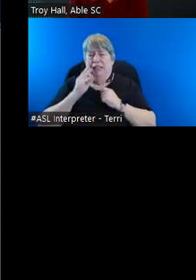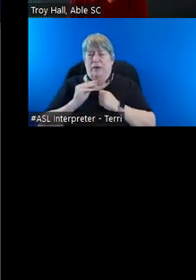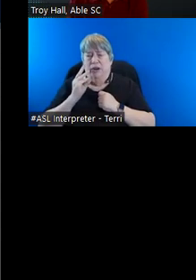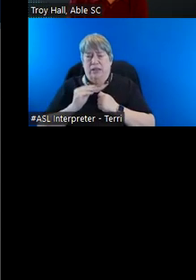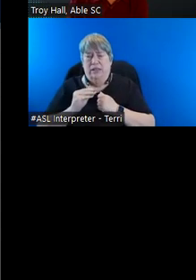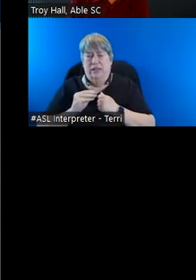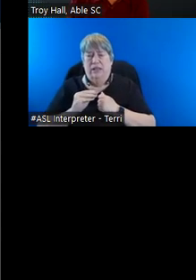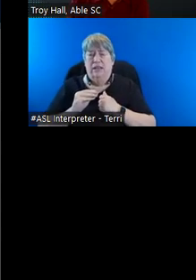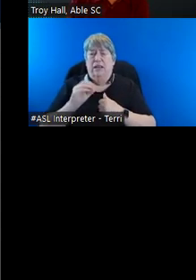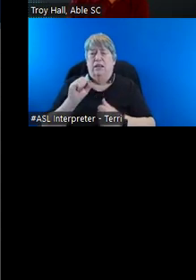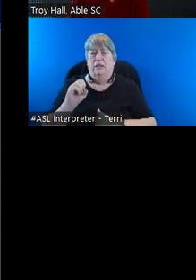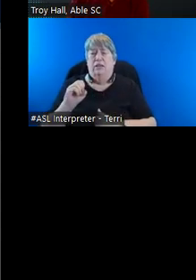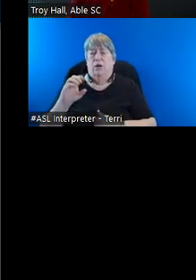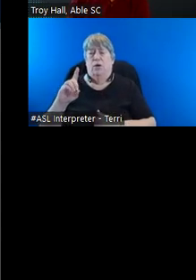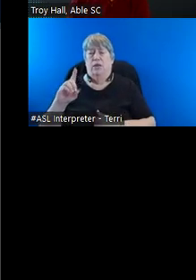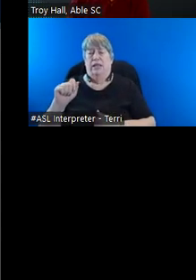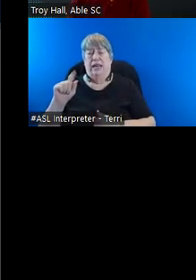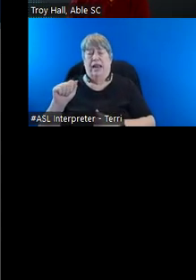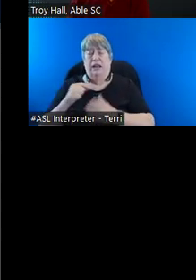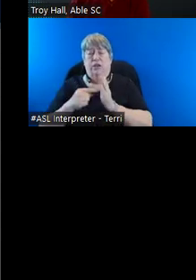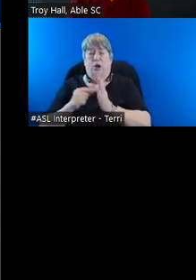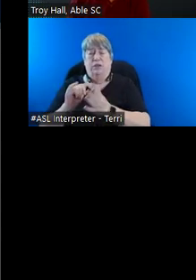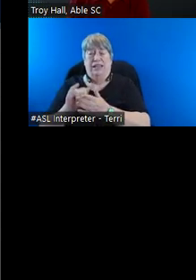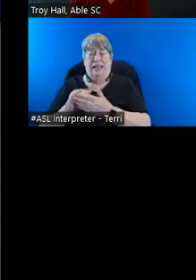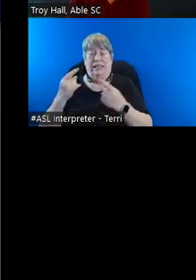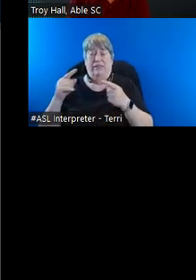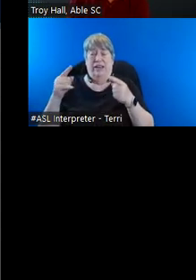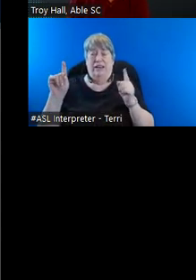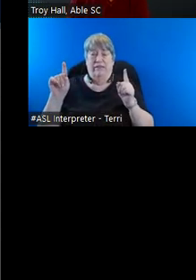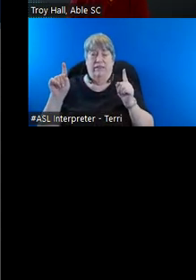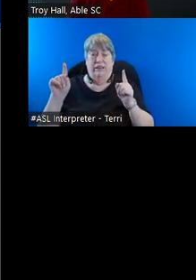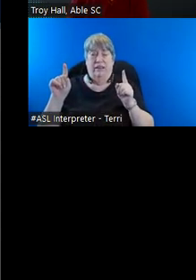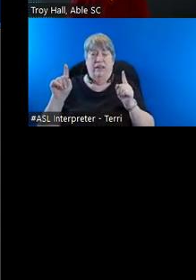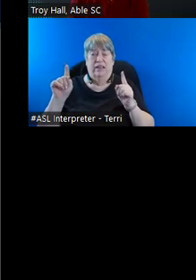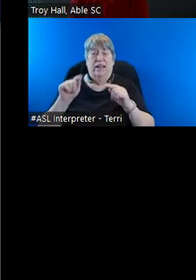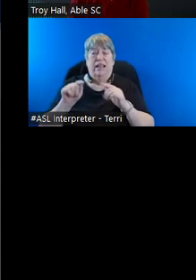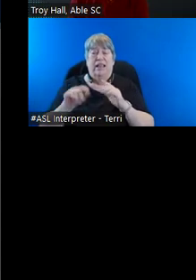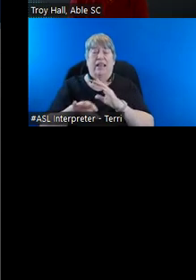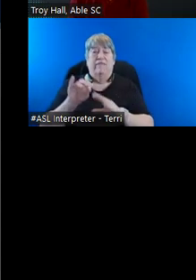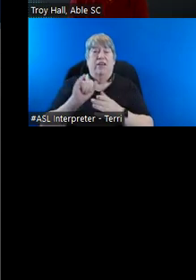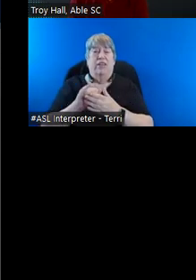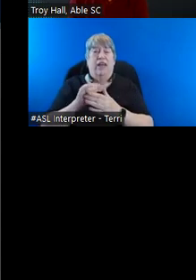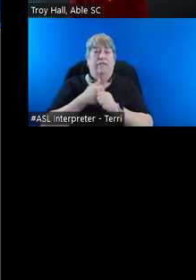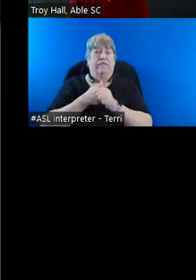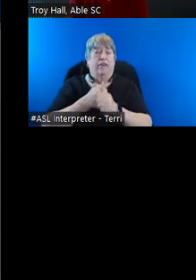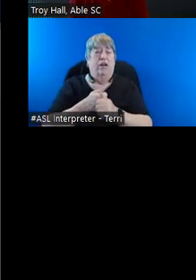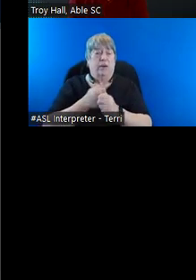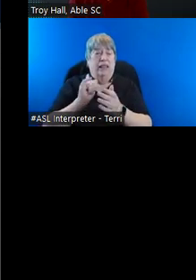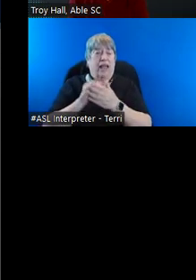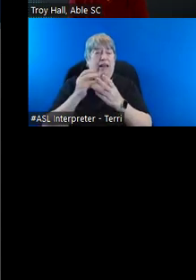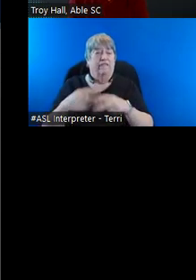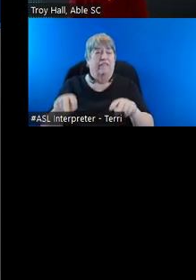this is effective. They specifically found that following the value-based principles